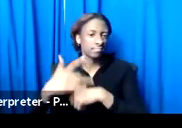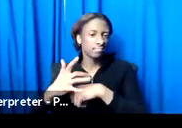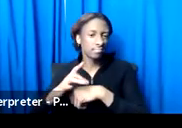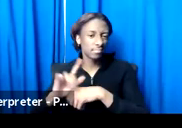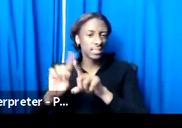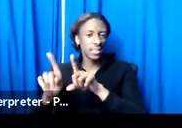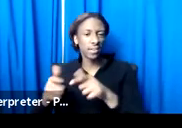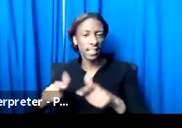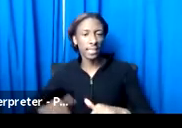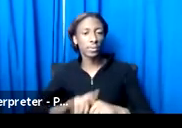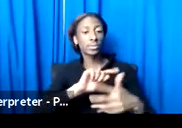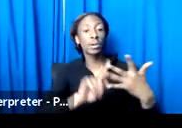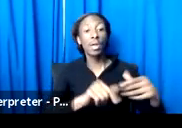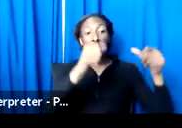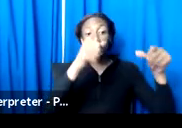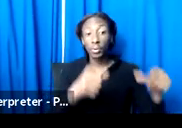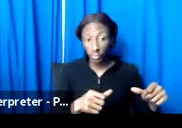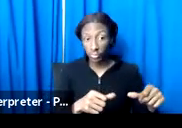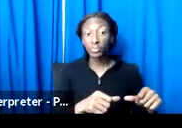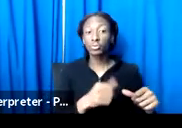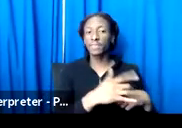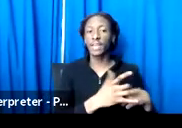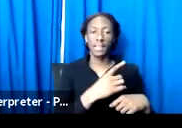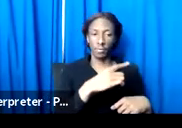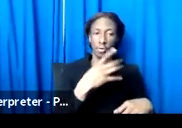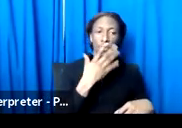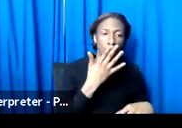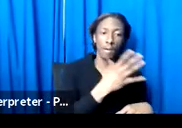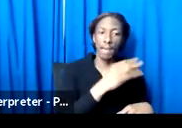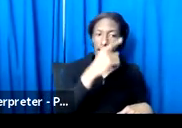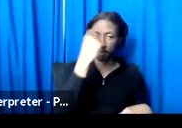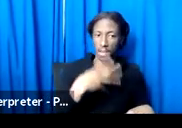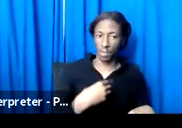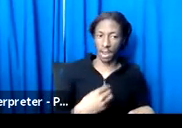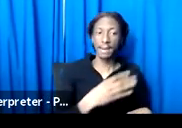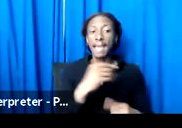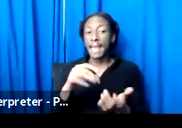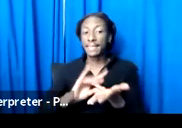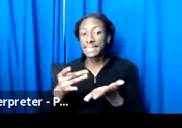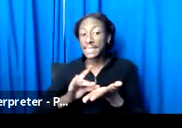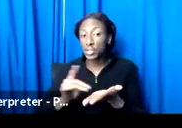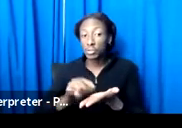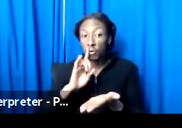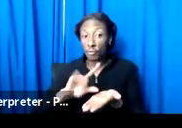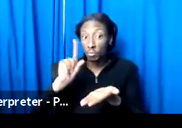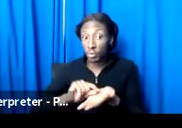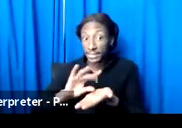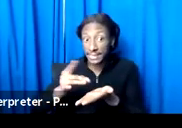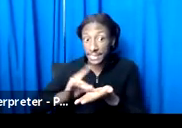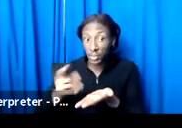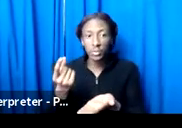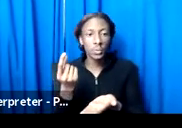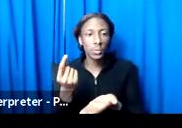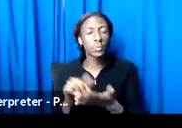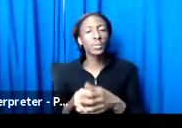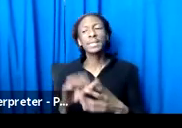available for color print as well as black and white. And the stickers, in order to print the stickers, you just need to put